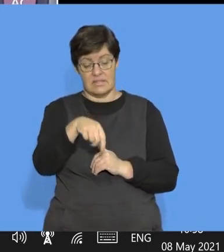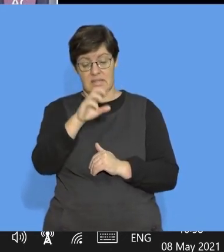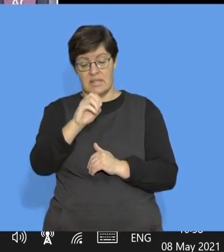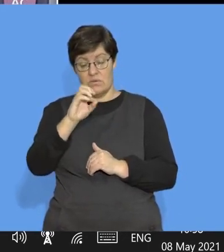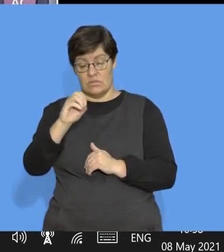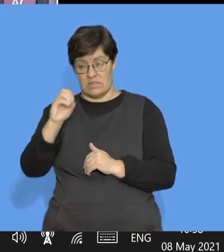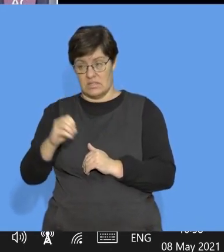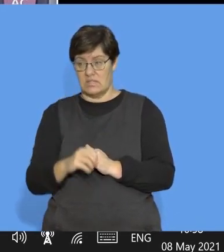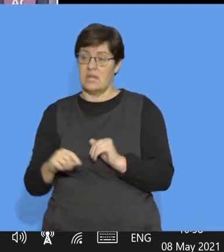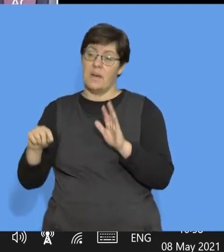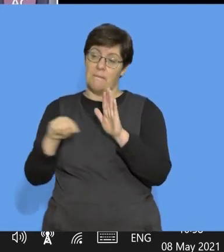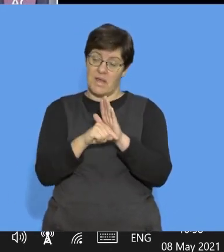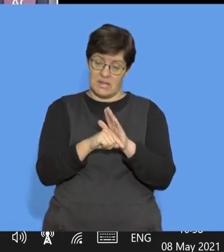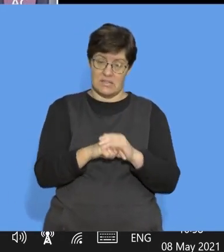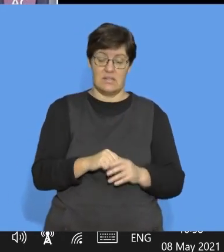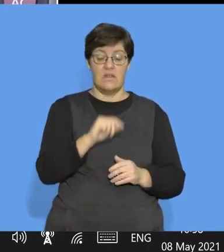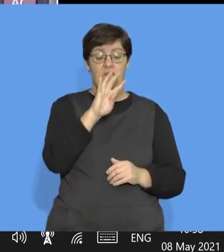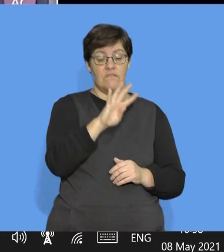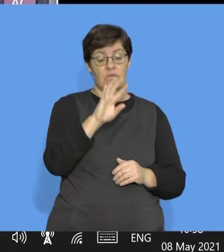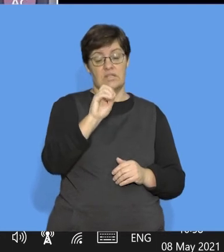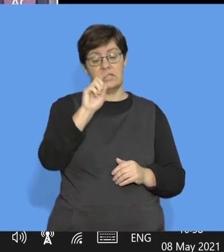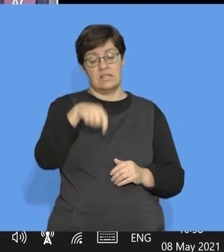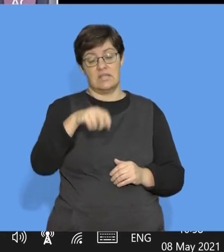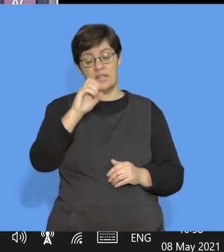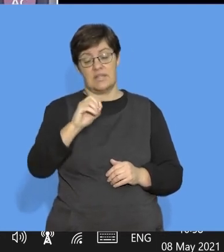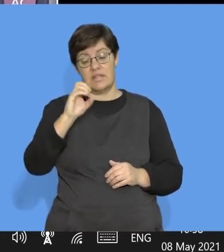458, right,